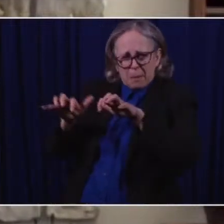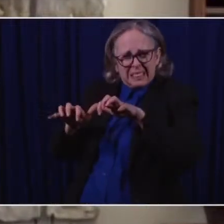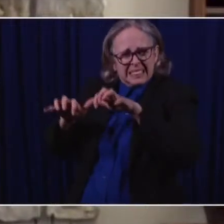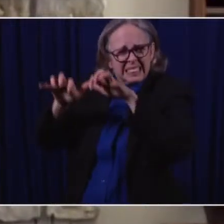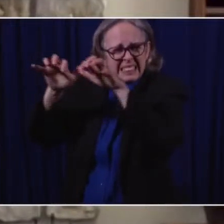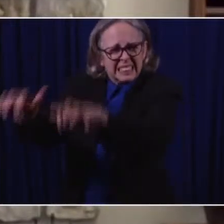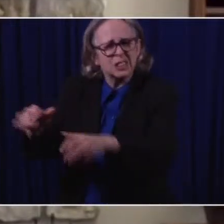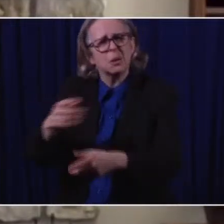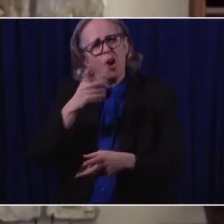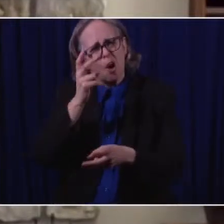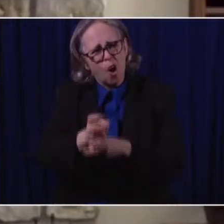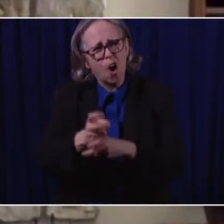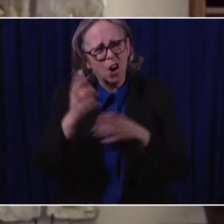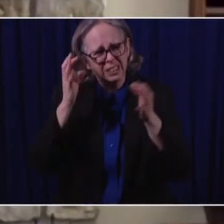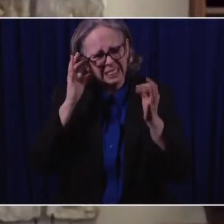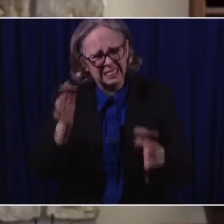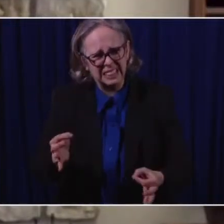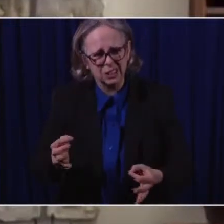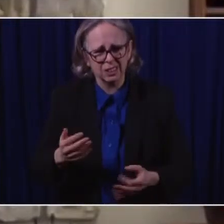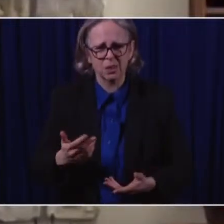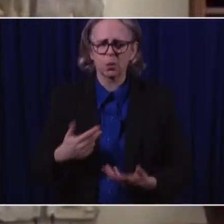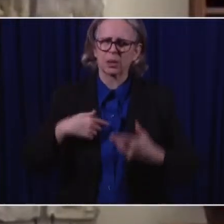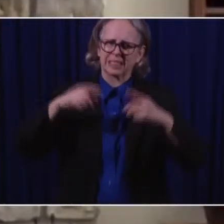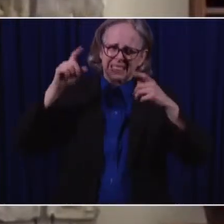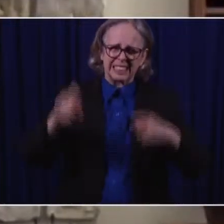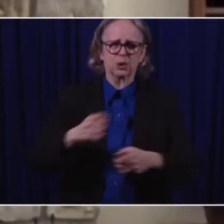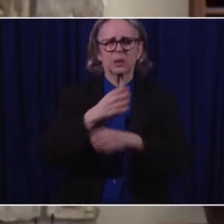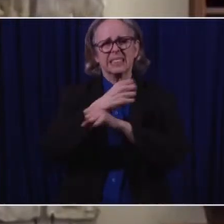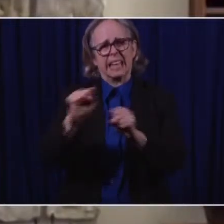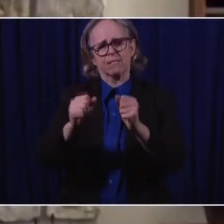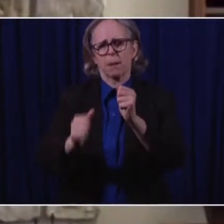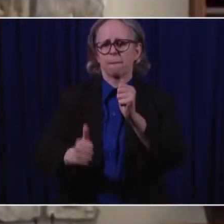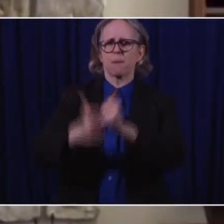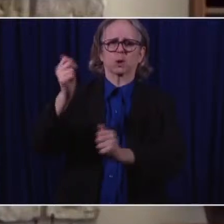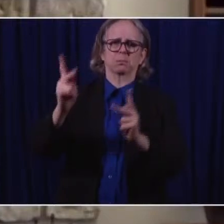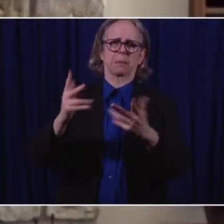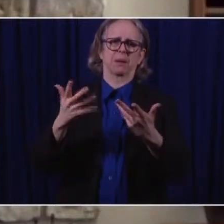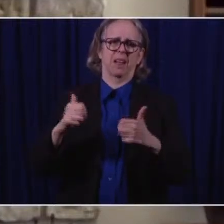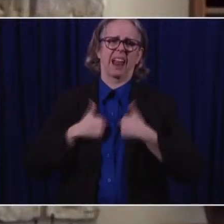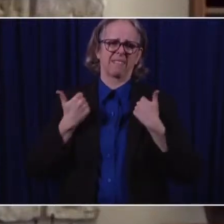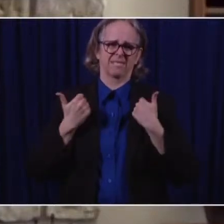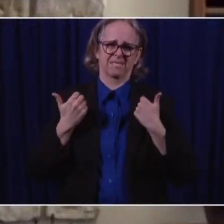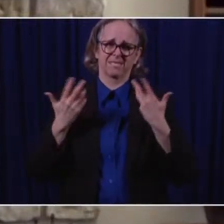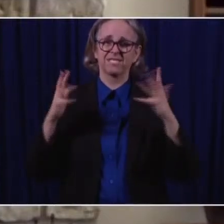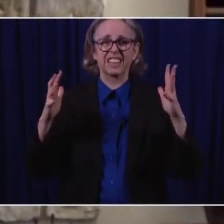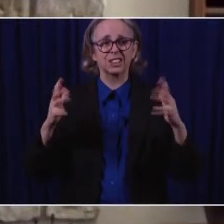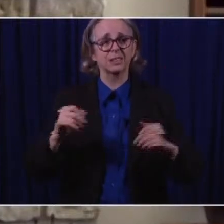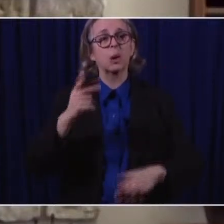the most vulnerable people. We'll see you all back here on Tuesday. Thank you very much.